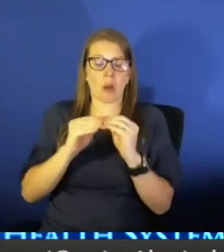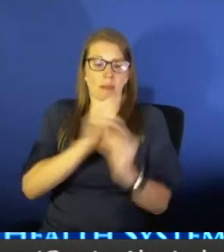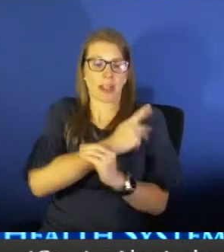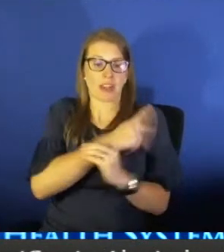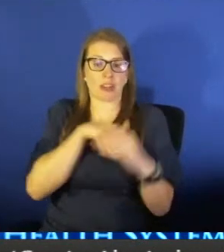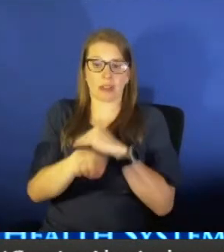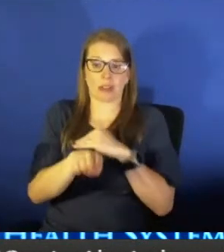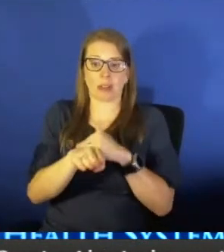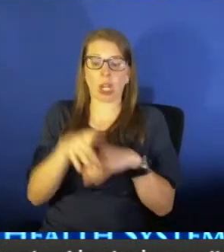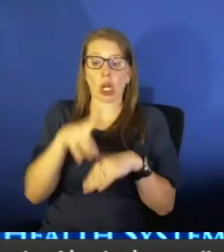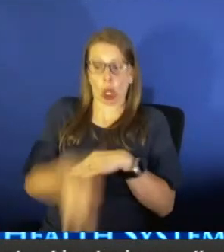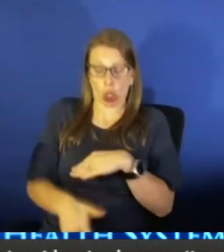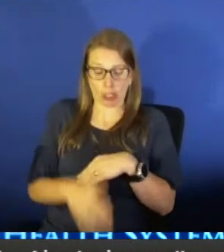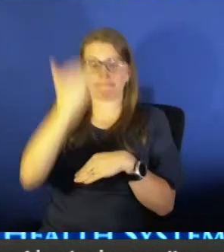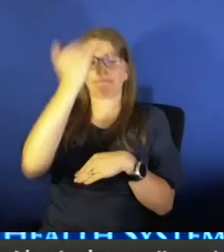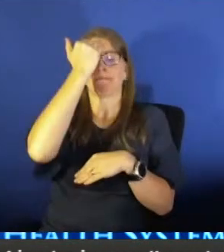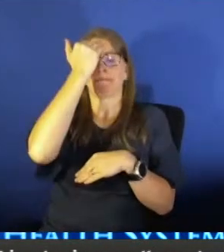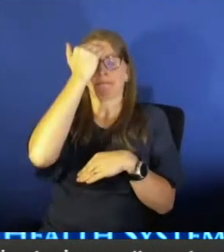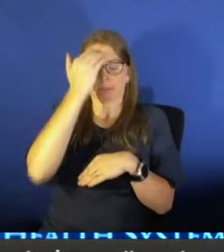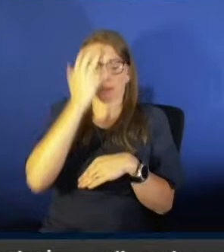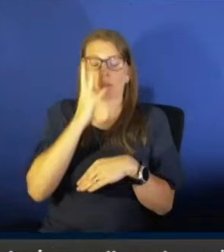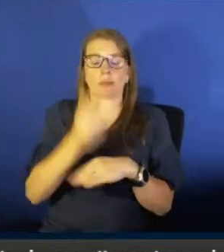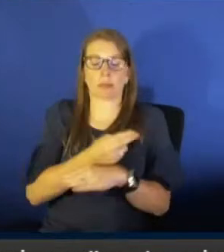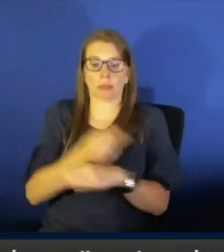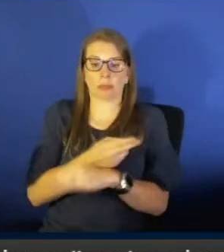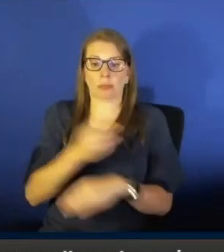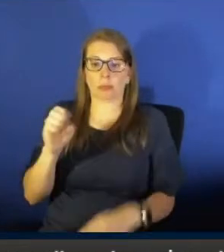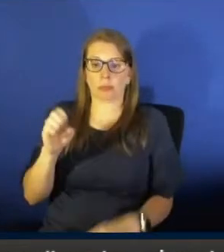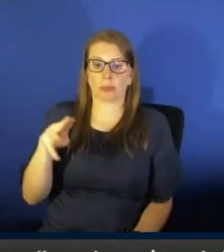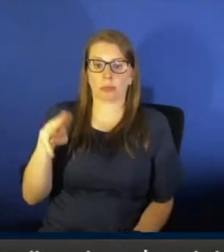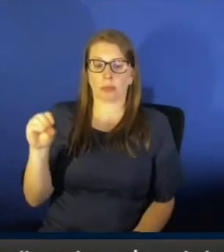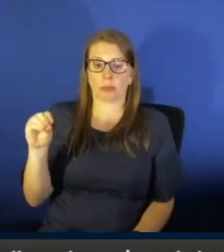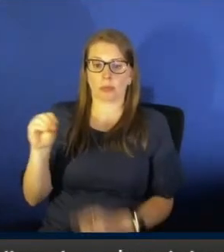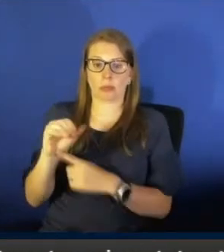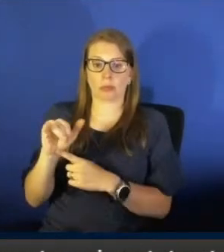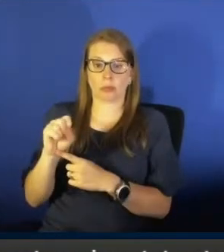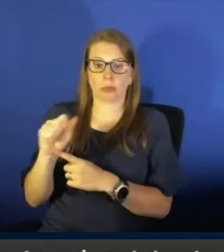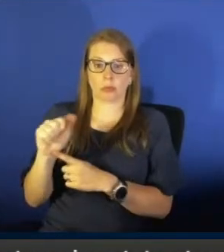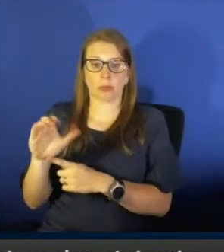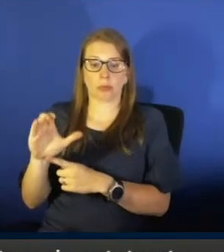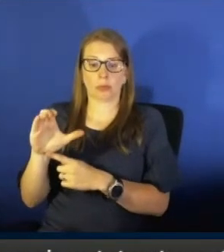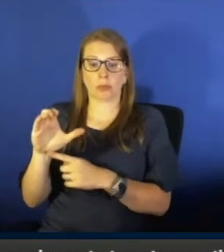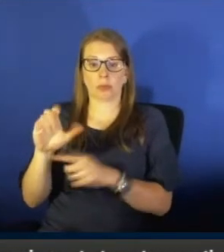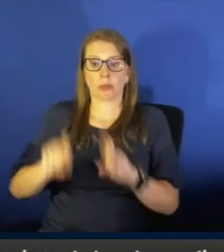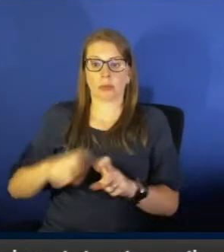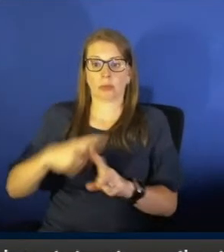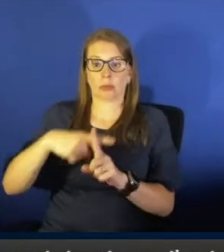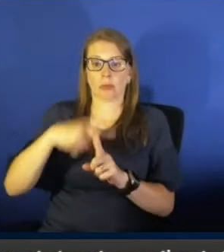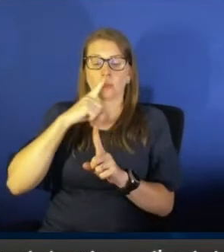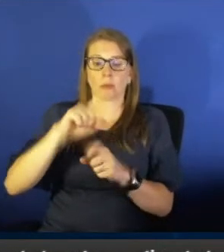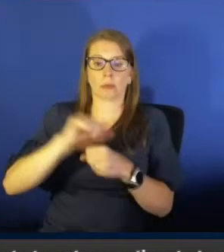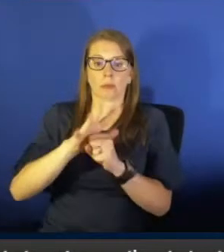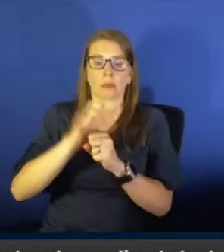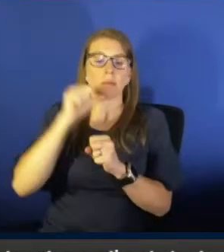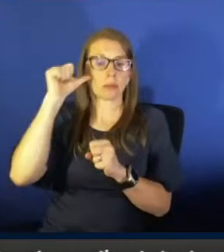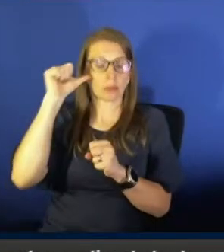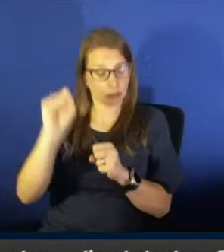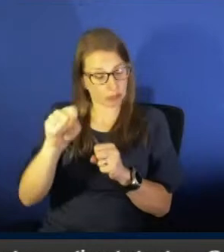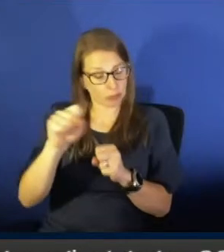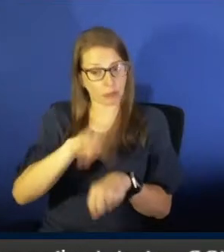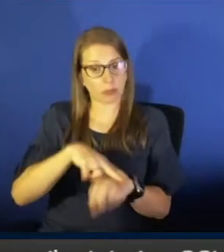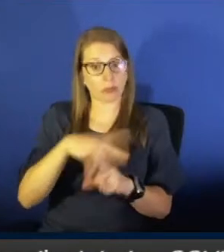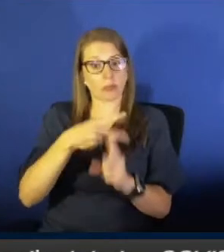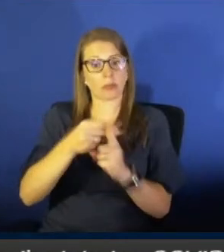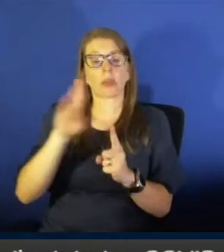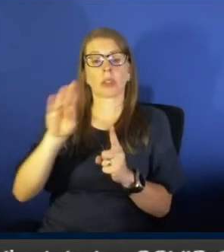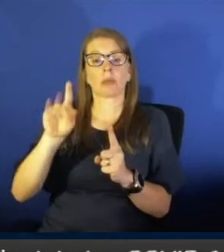very early on. Dr. Hawkinson, Isaac says he tested positive for COVID yesterday. Ooh. Of course, he says, I am vaccinated and boosted. Yeah.